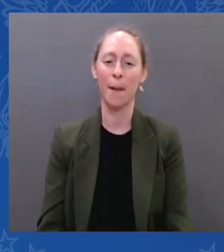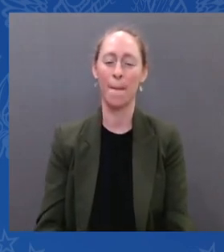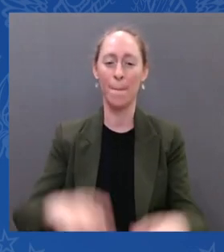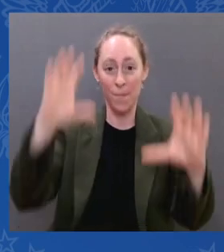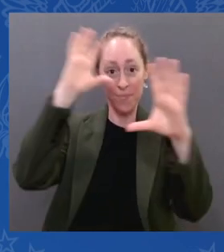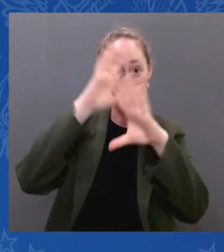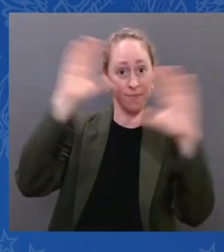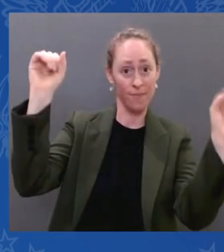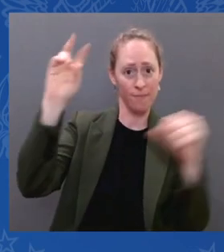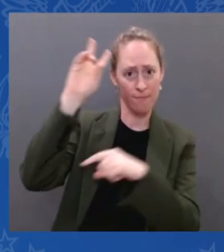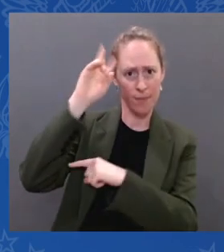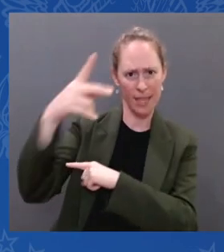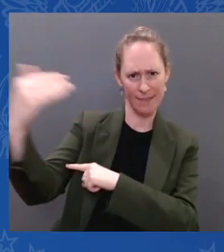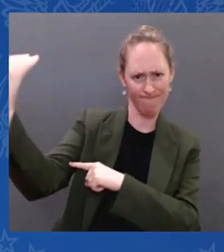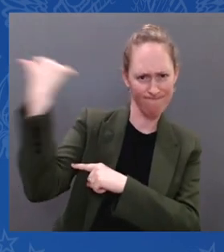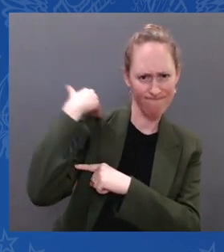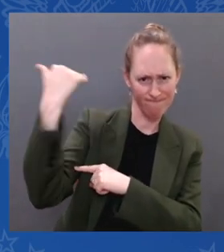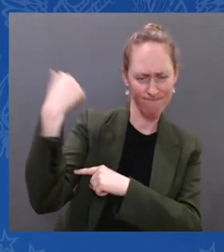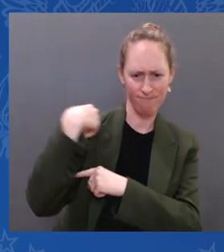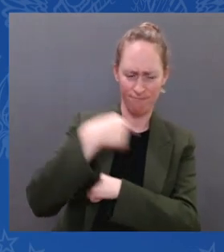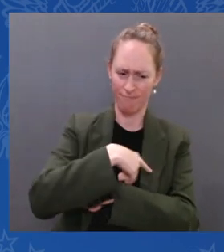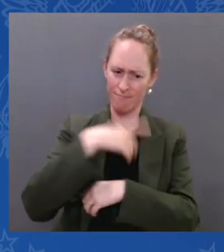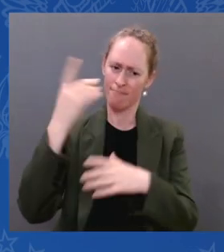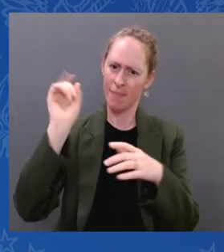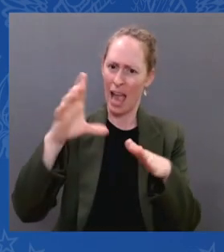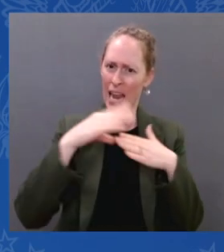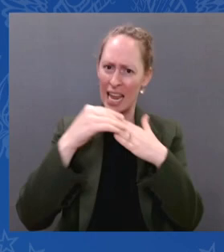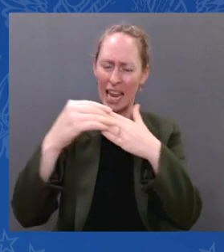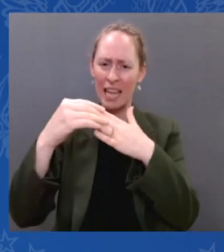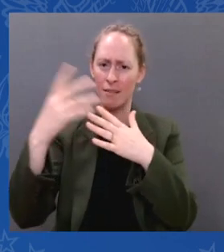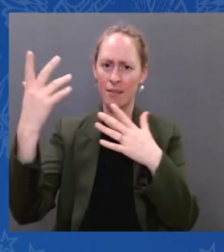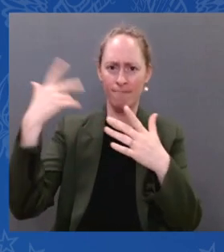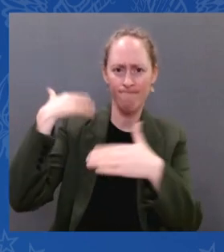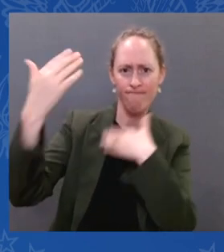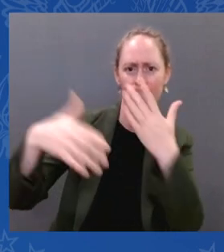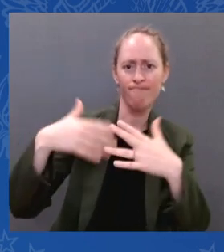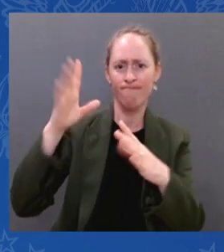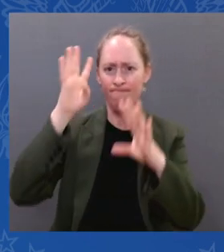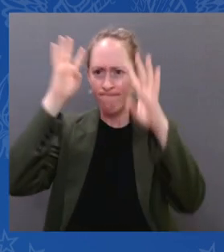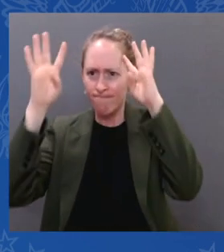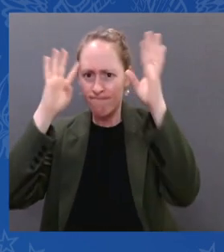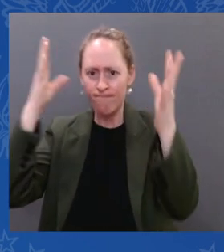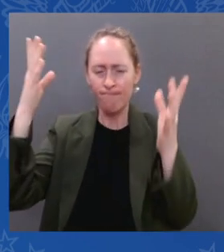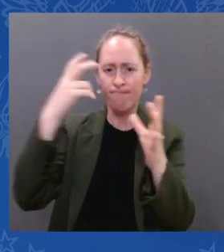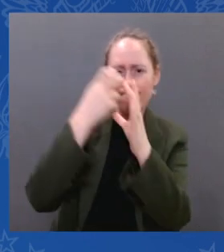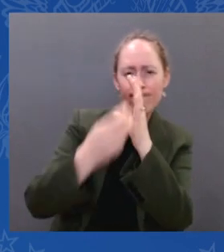and possibilities of science and technology for all of us. Madam Vice President,